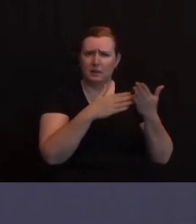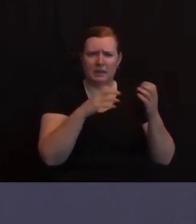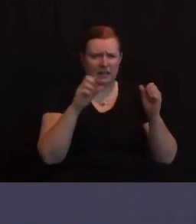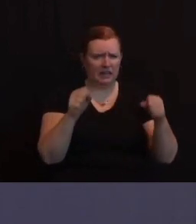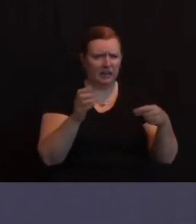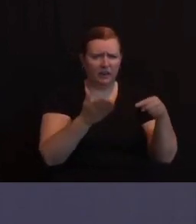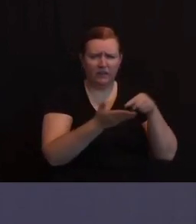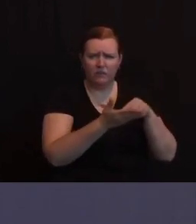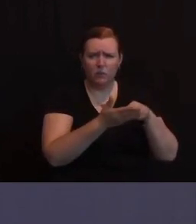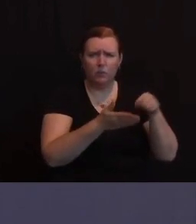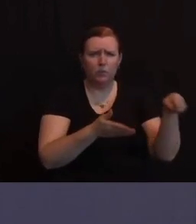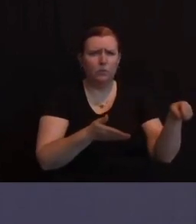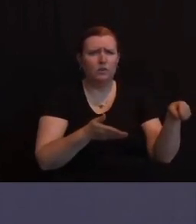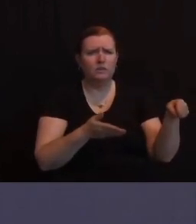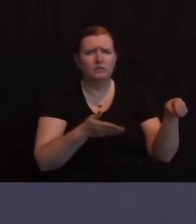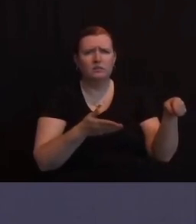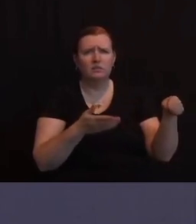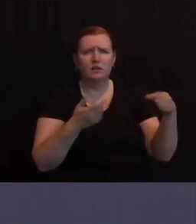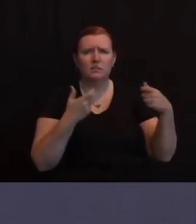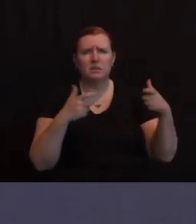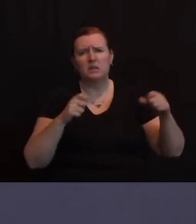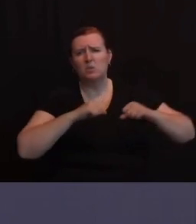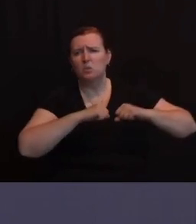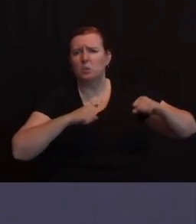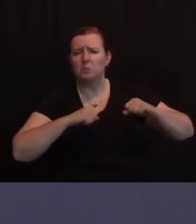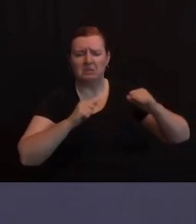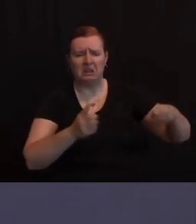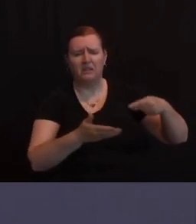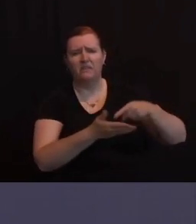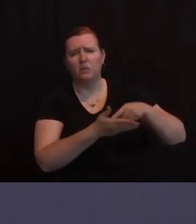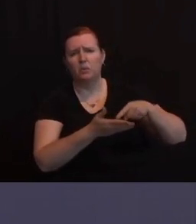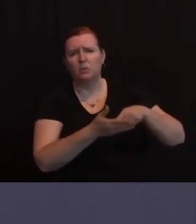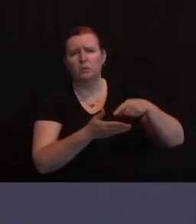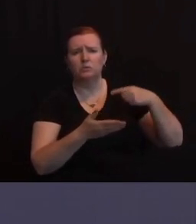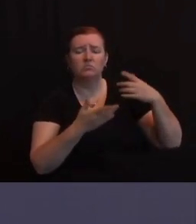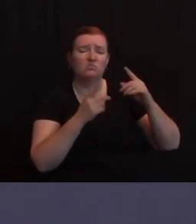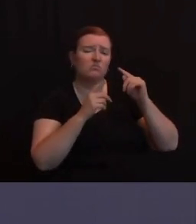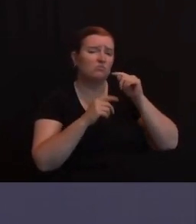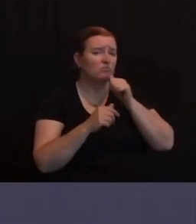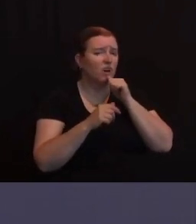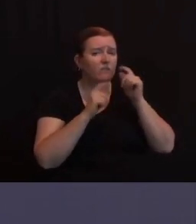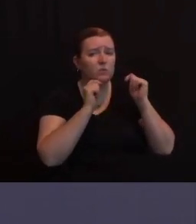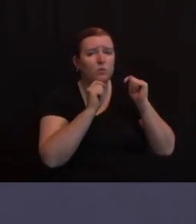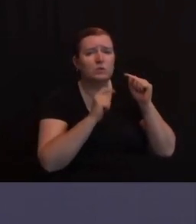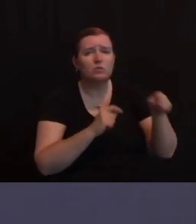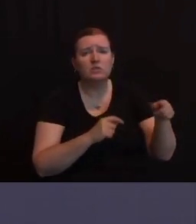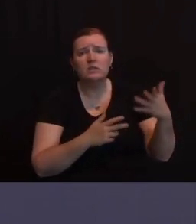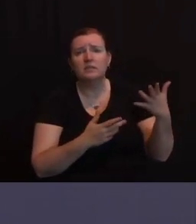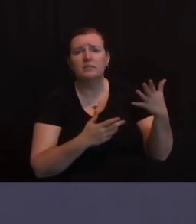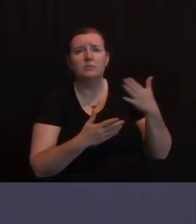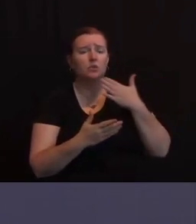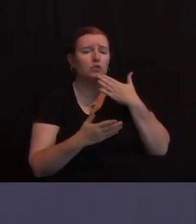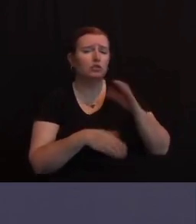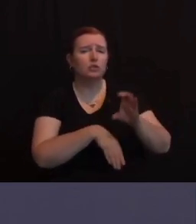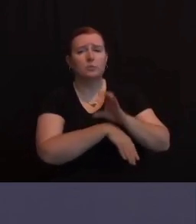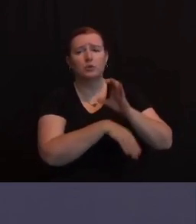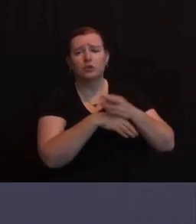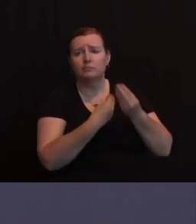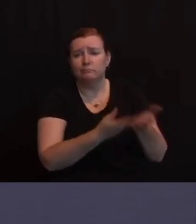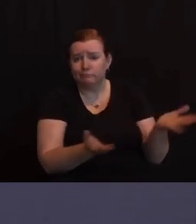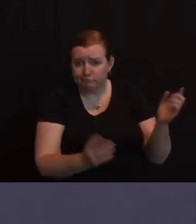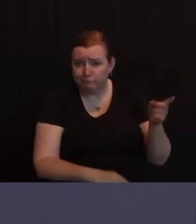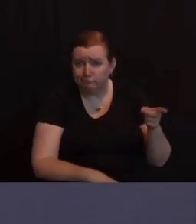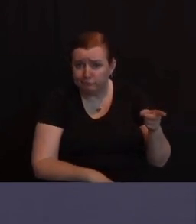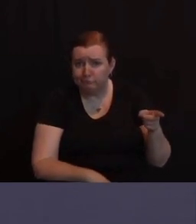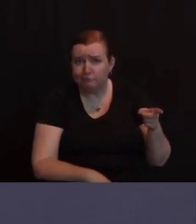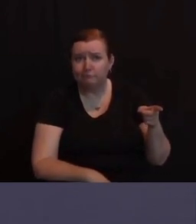extra room in the house or afford the tutor or have maybe more than one device that works. But there are lots